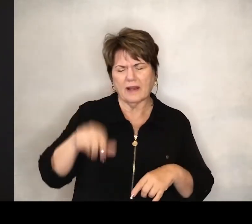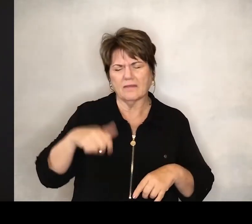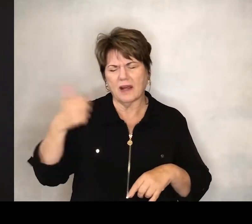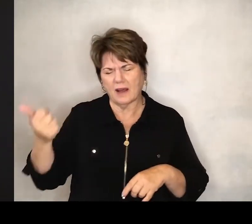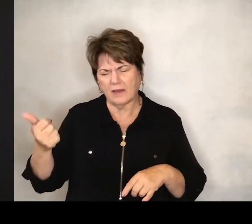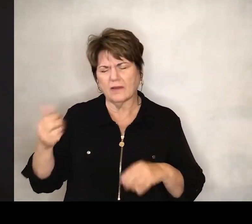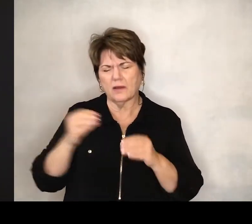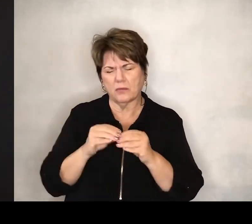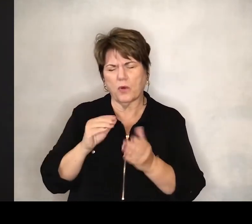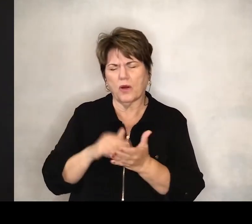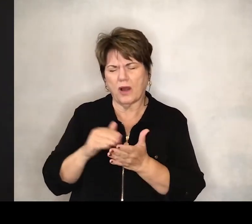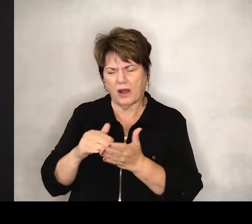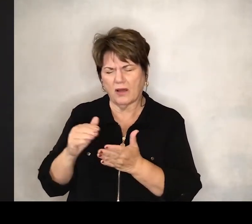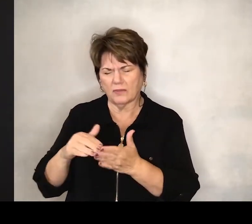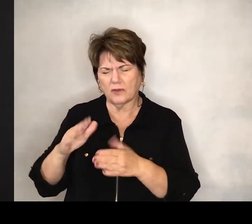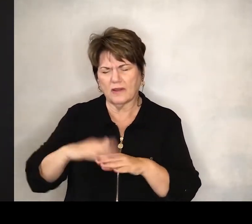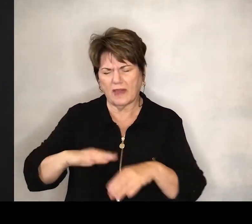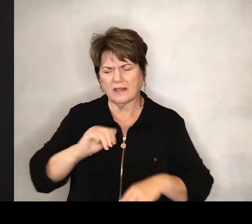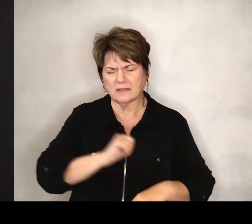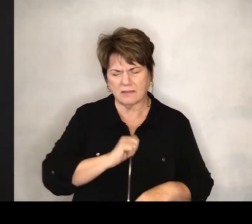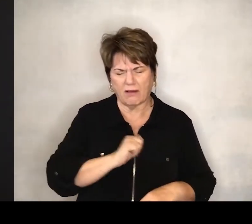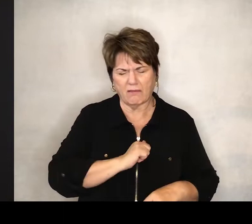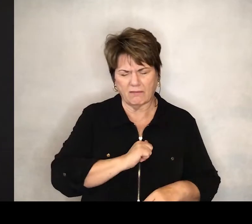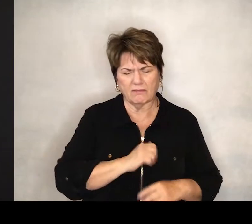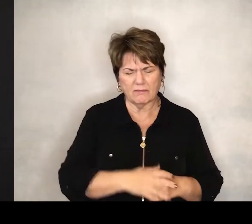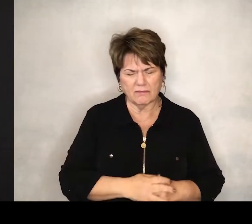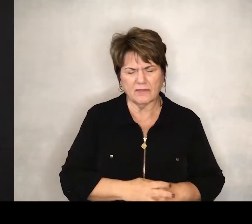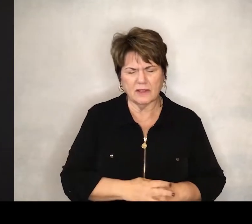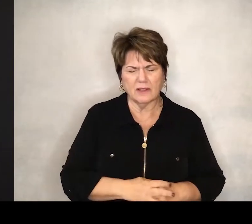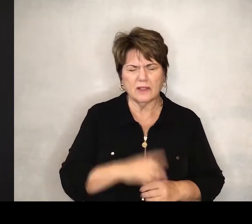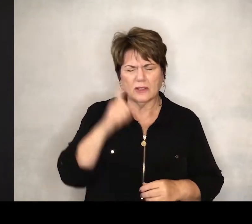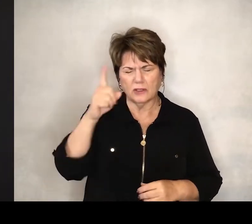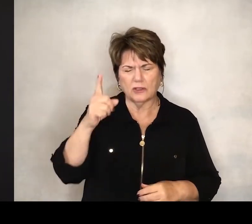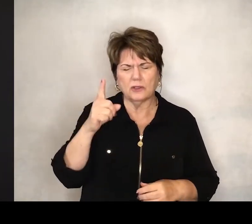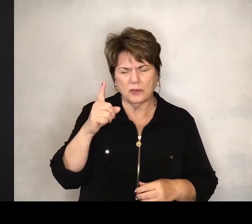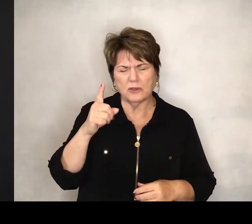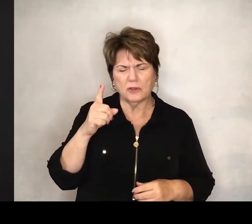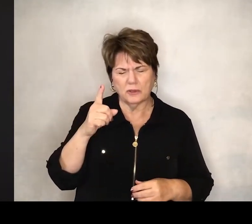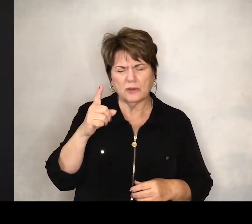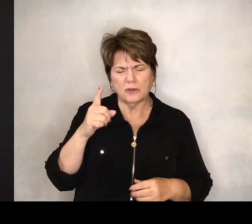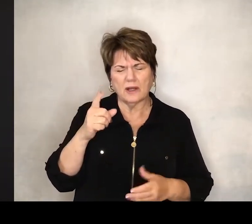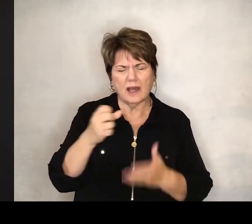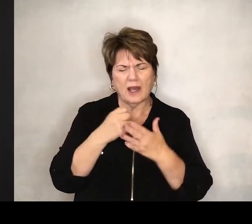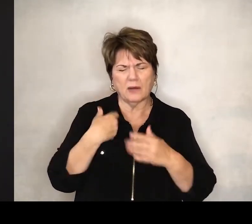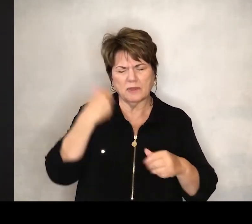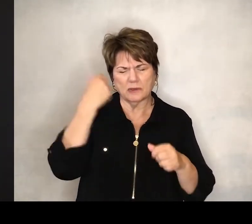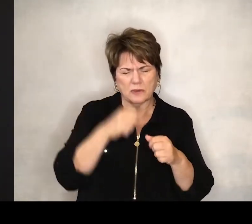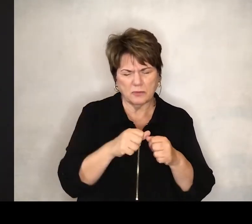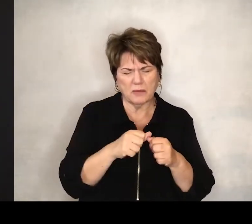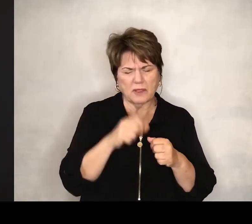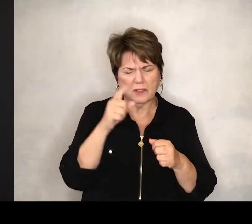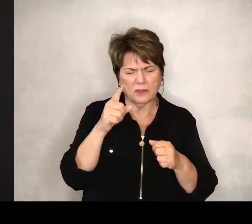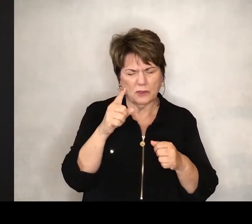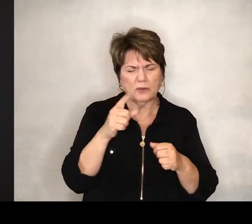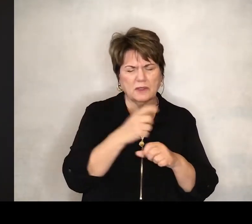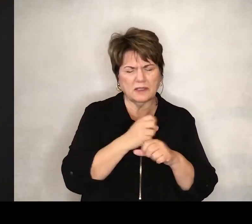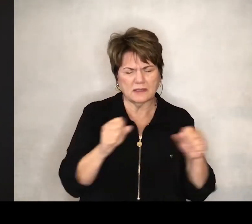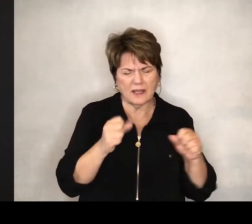others more often. Remind us that you have saved a seat for each and every one of